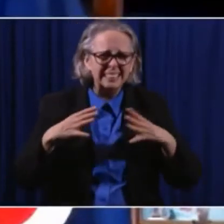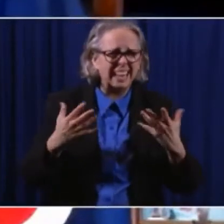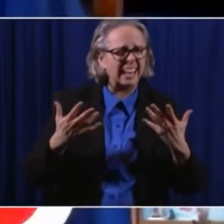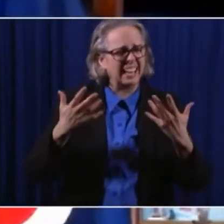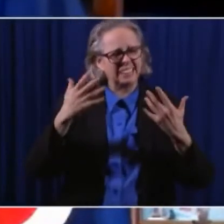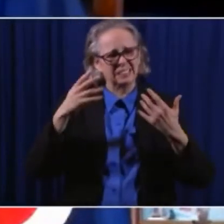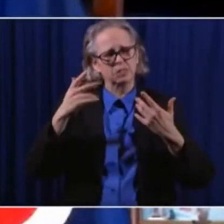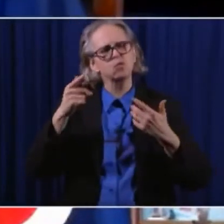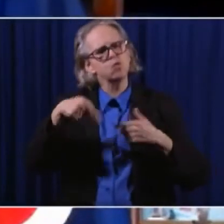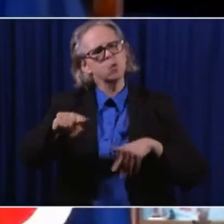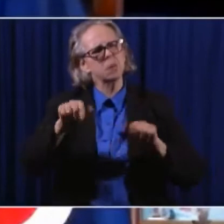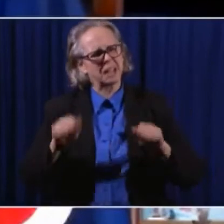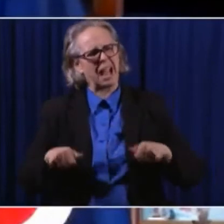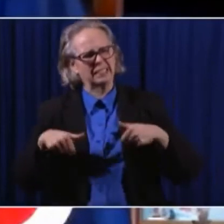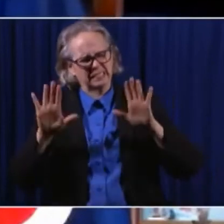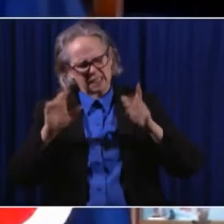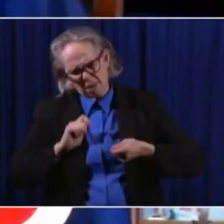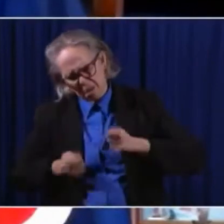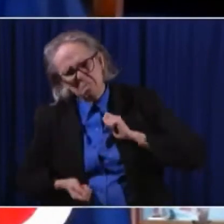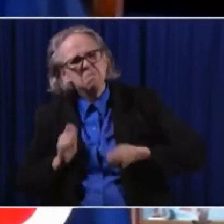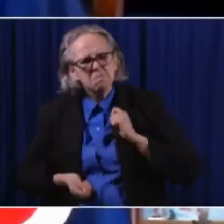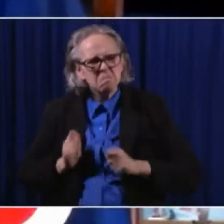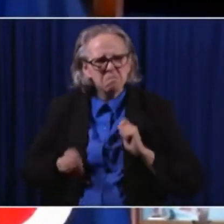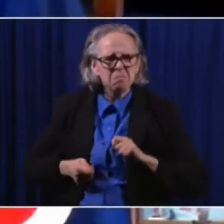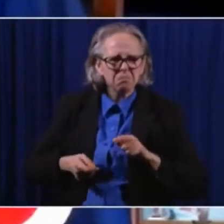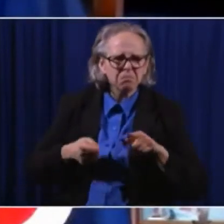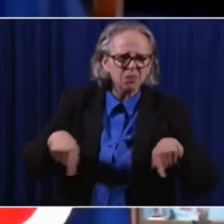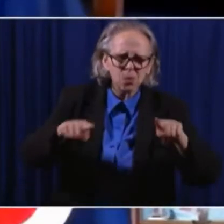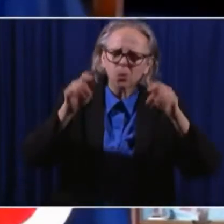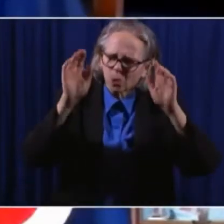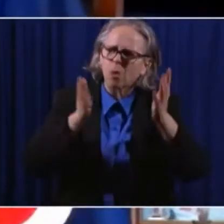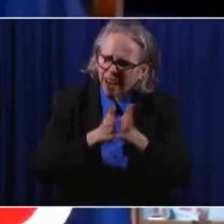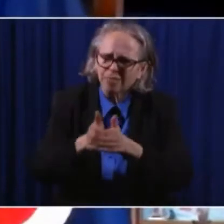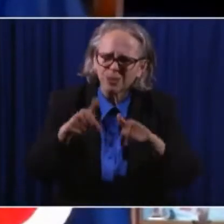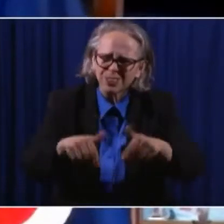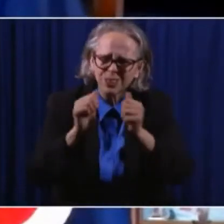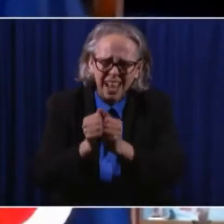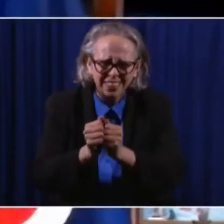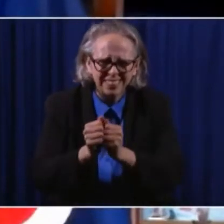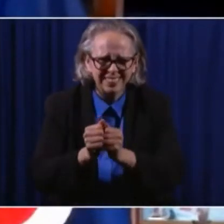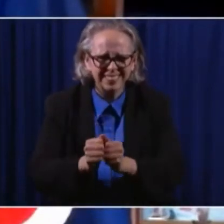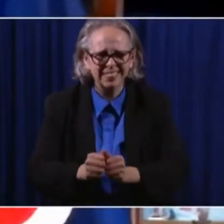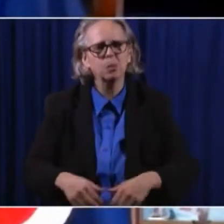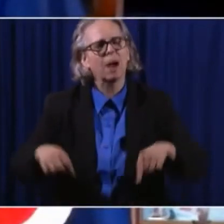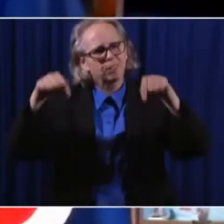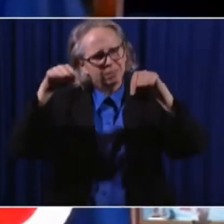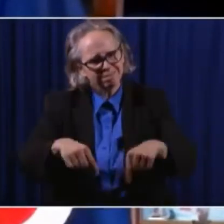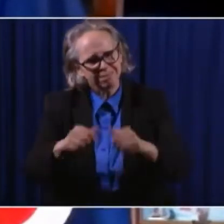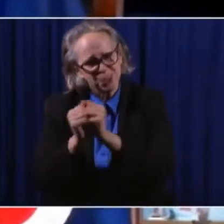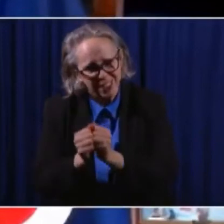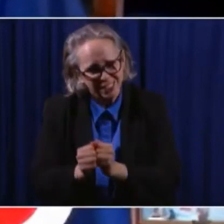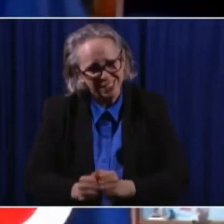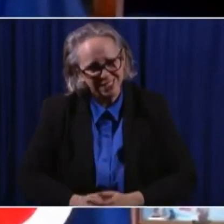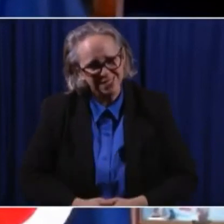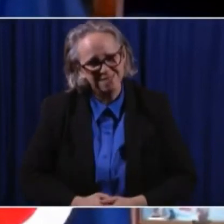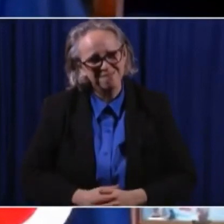just got to stick together. With that, I'm going to introduce somebody that I've been sticking together with, at least on the phone,